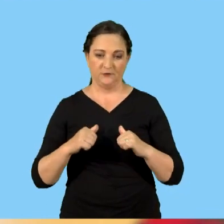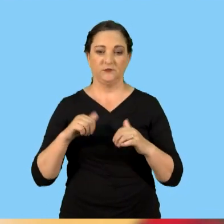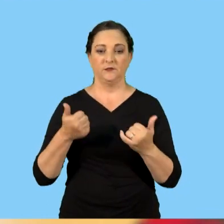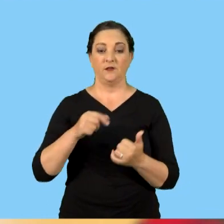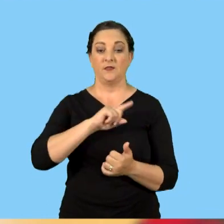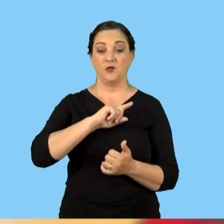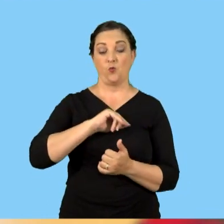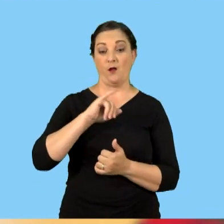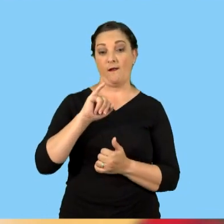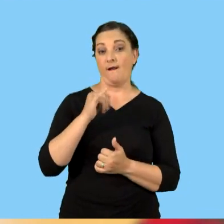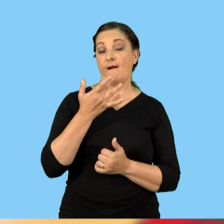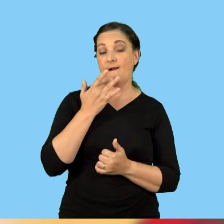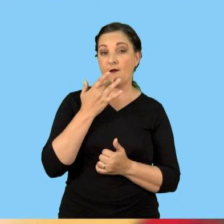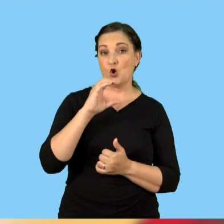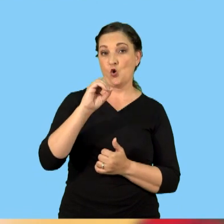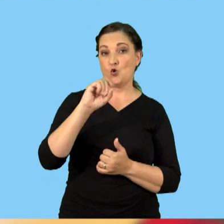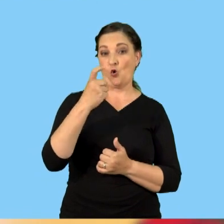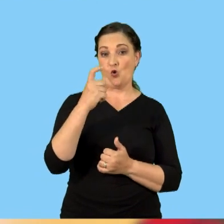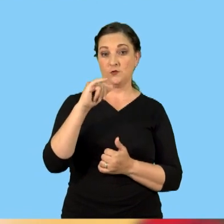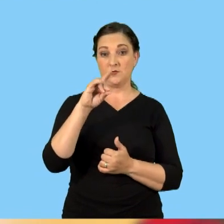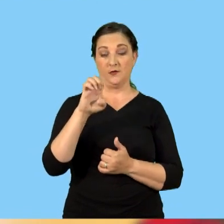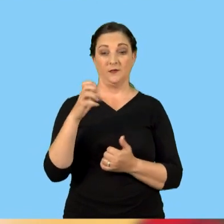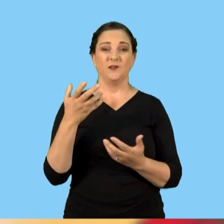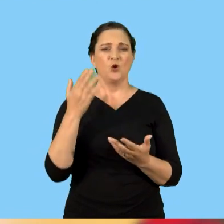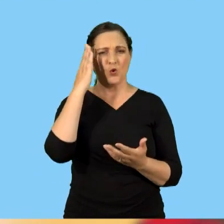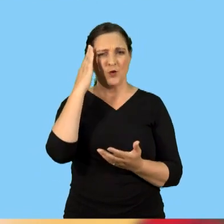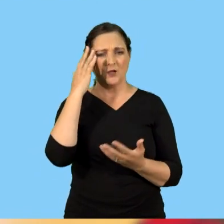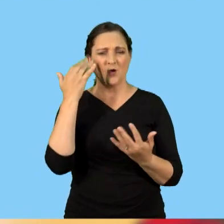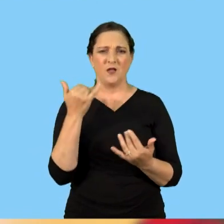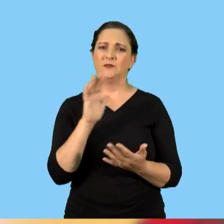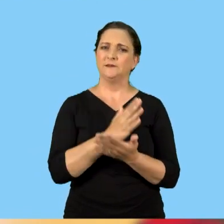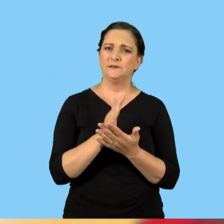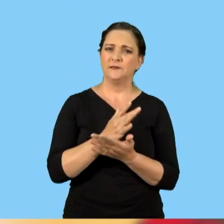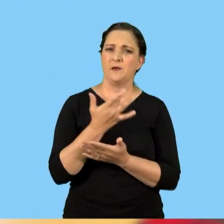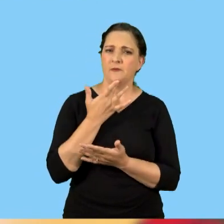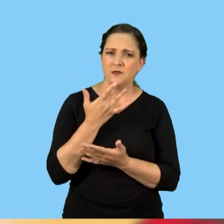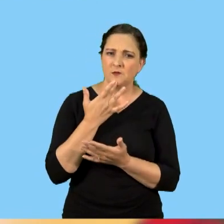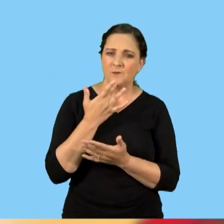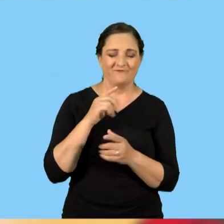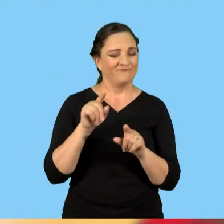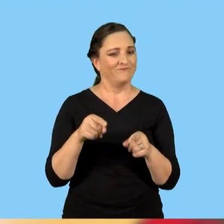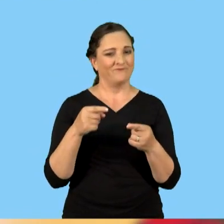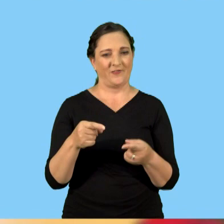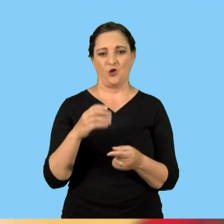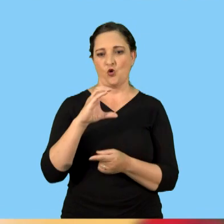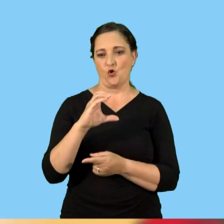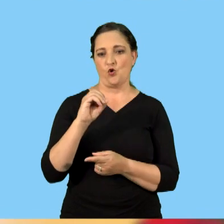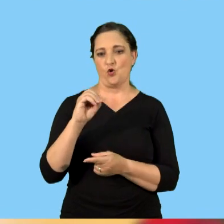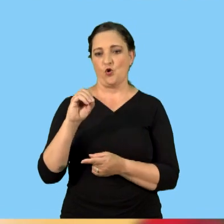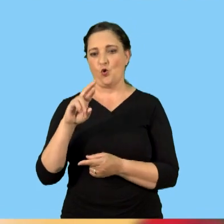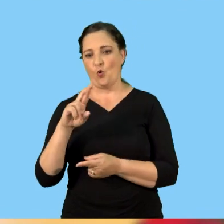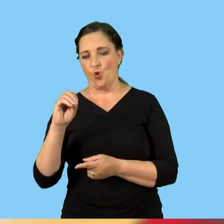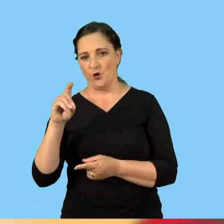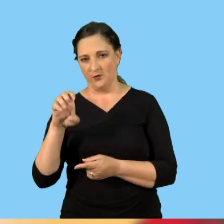the oxygen to form the iron oxide. We also know that we have substances or we have certain metals that are not able to